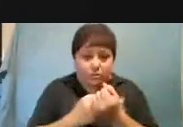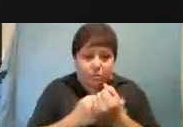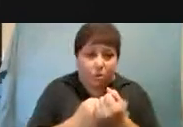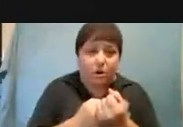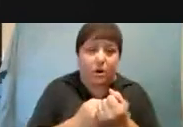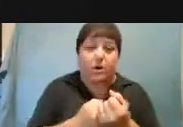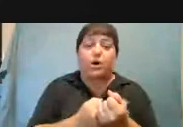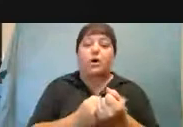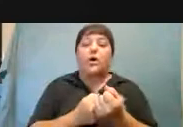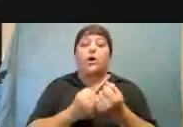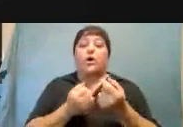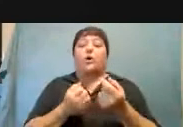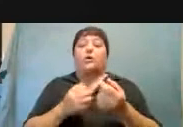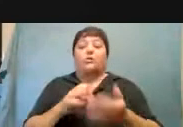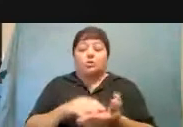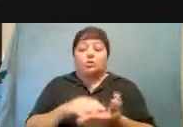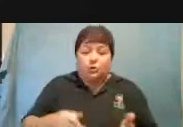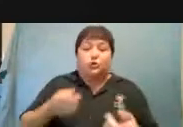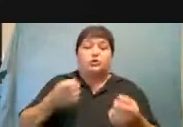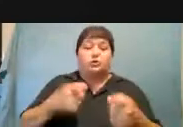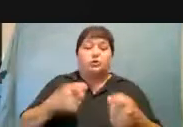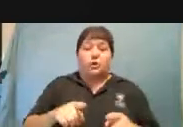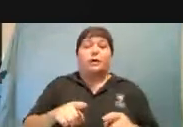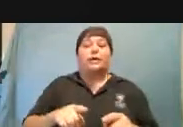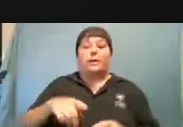pandemic, along with our teachers and staff.